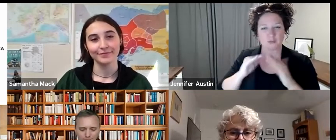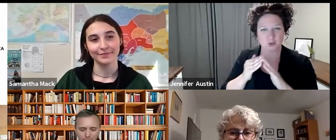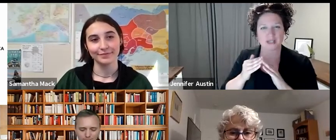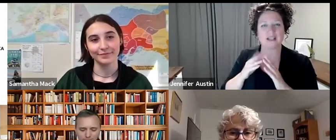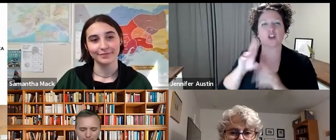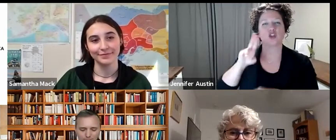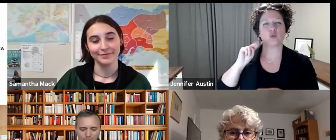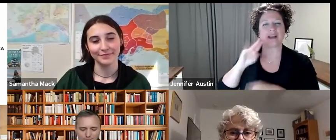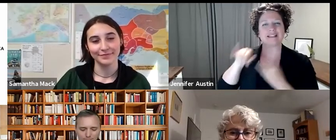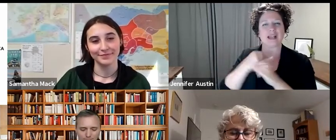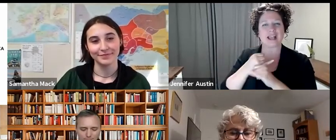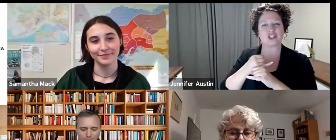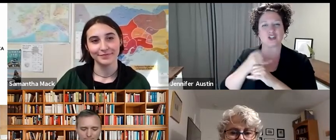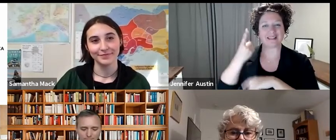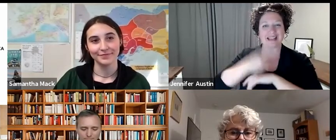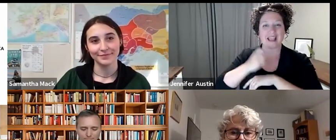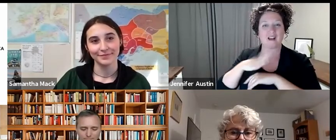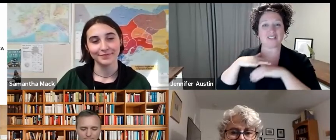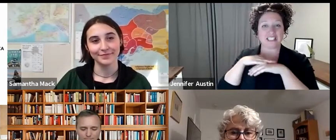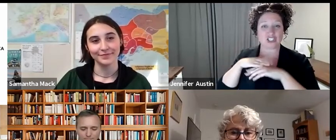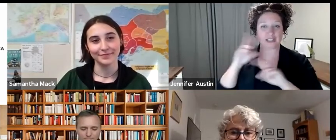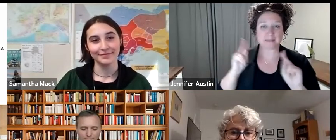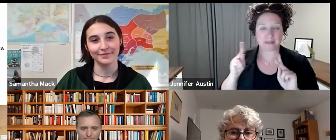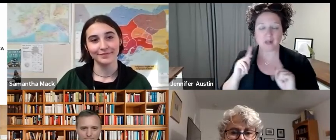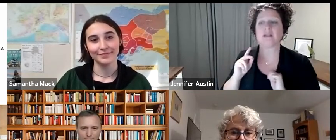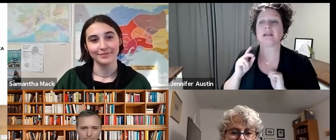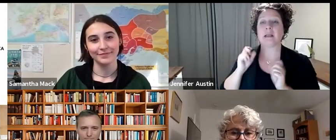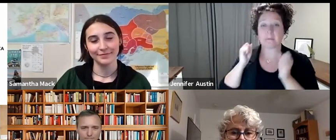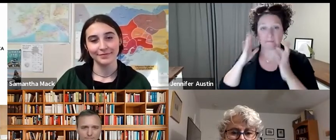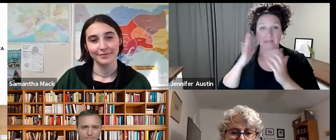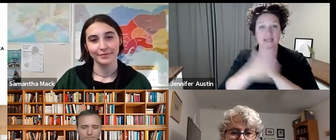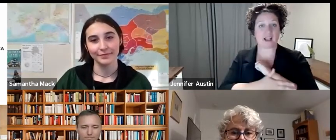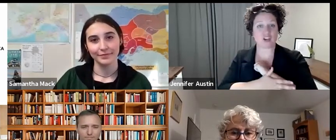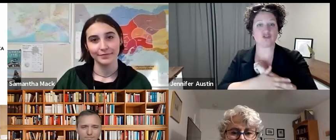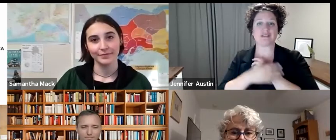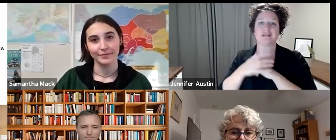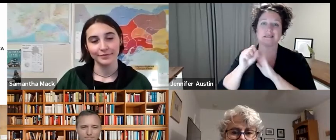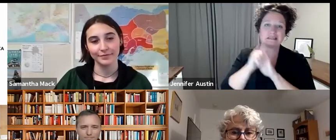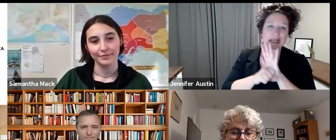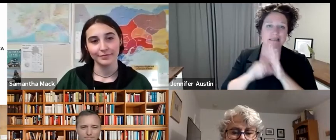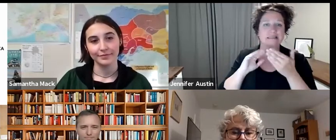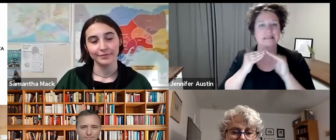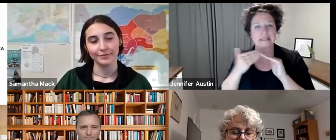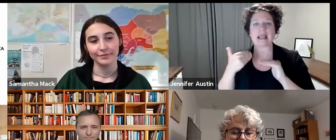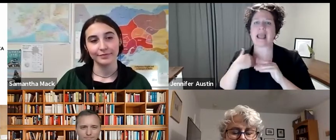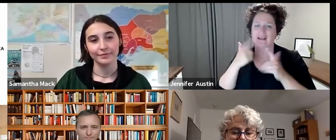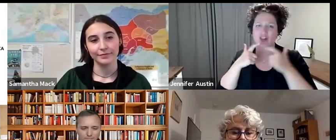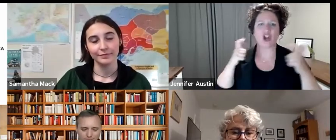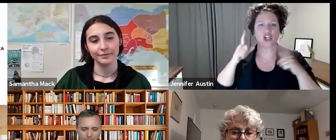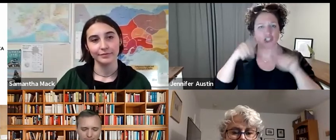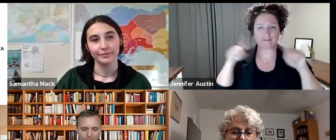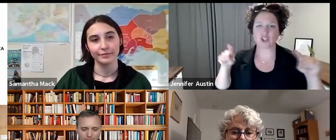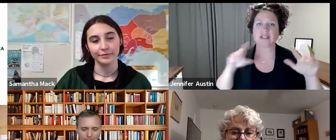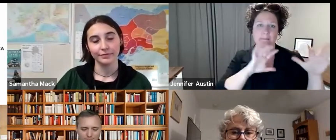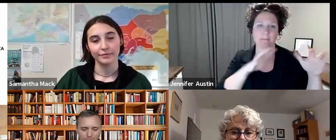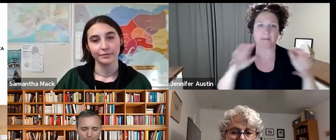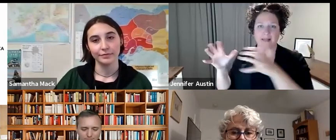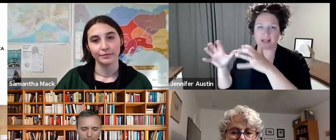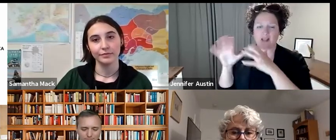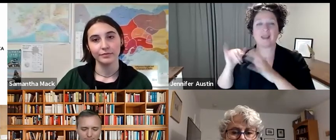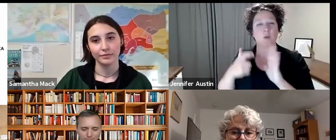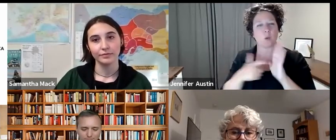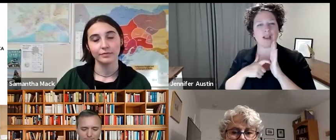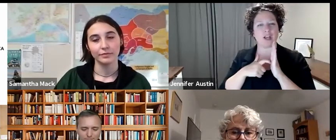UN's International Day of Indigenous Peoples. Many countries and states and cities have large and diverse populations that require